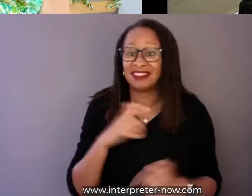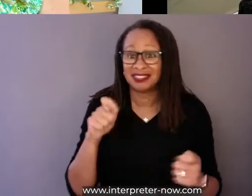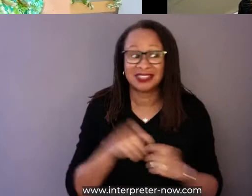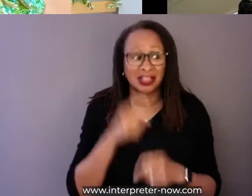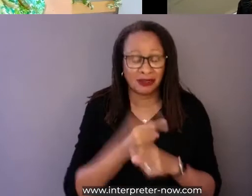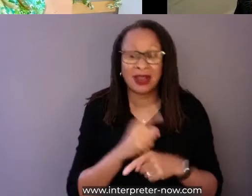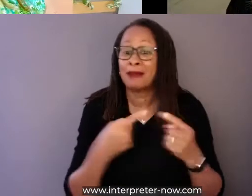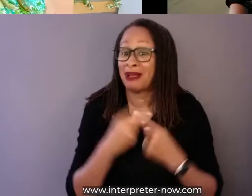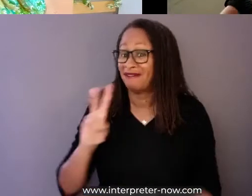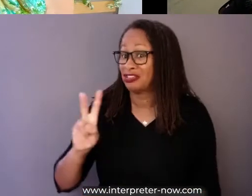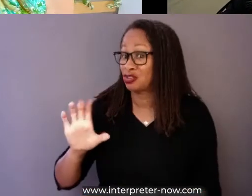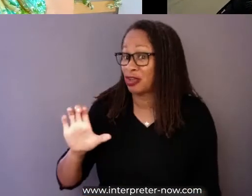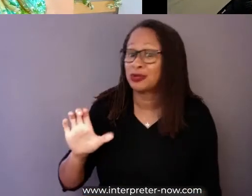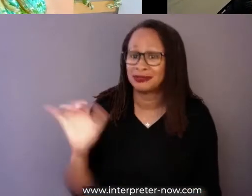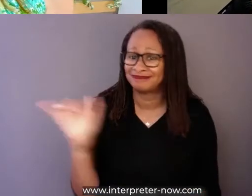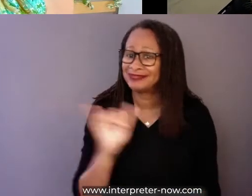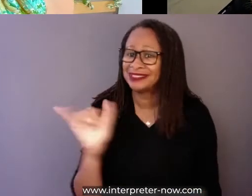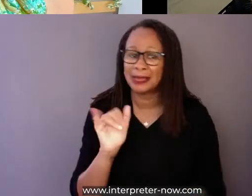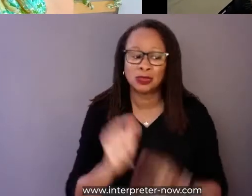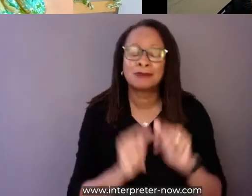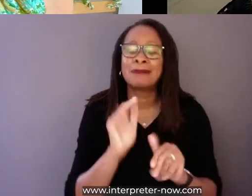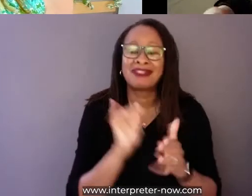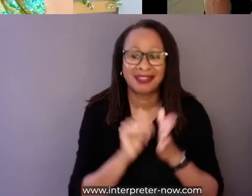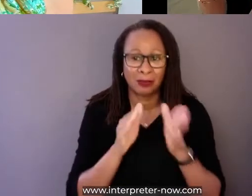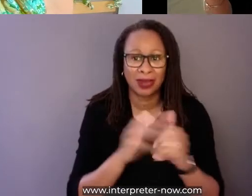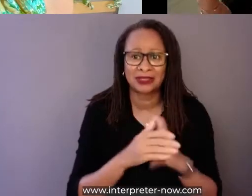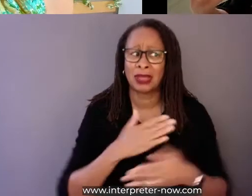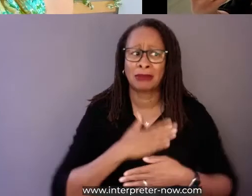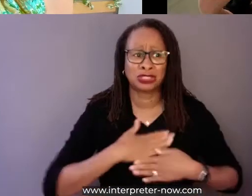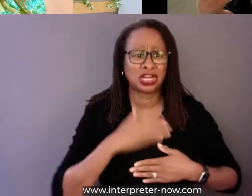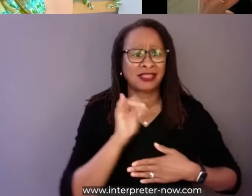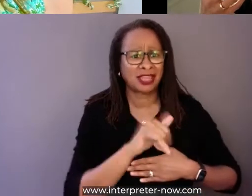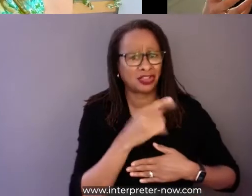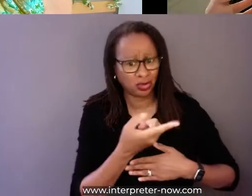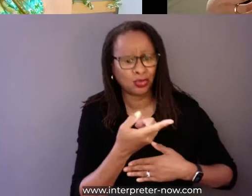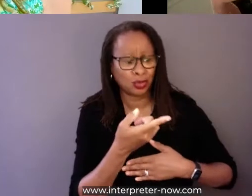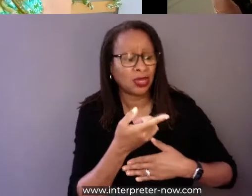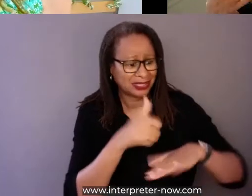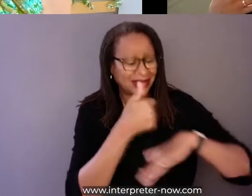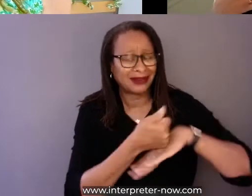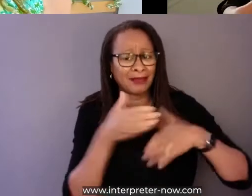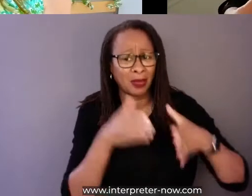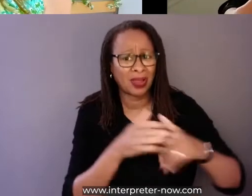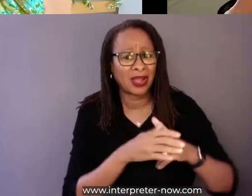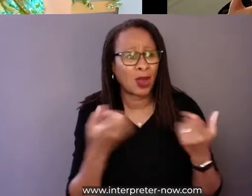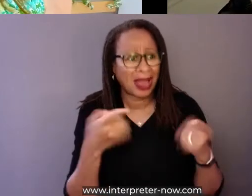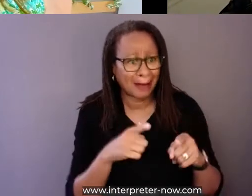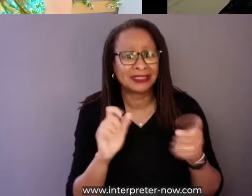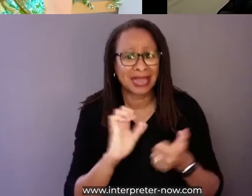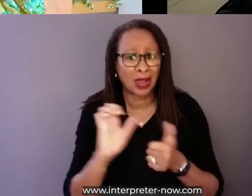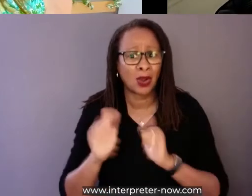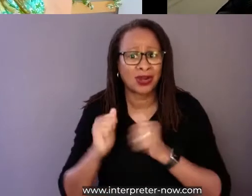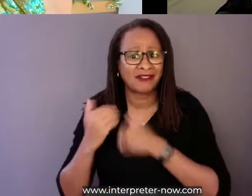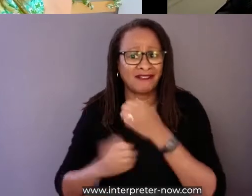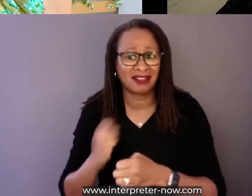venture capital. And so I really appreciate you laying out kind of that flywheel effect that happens and the privilege